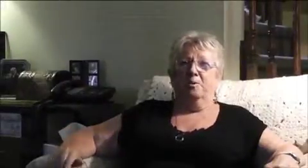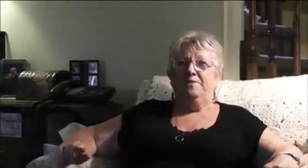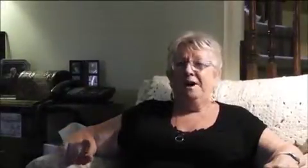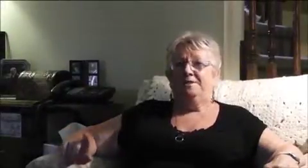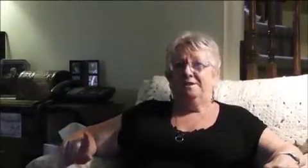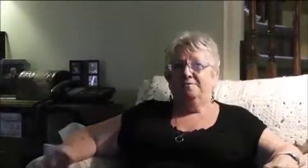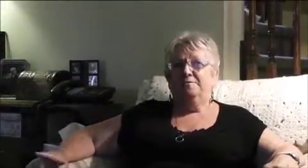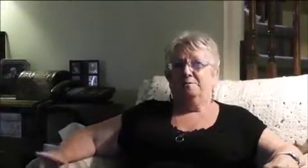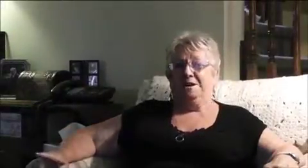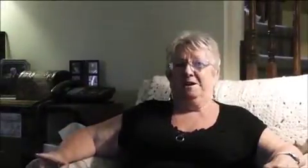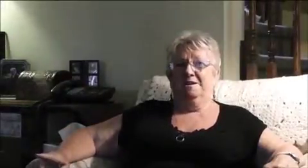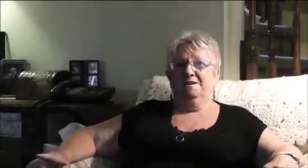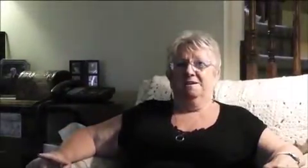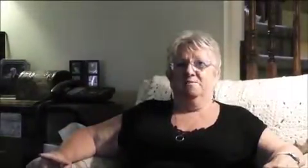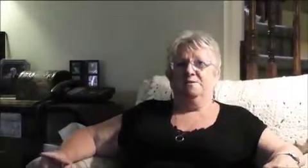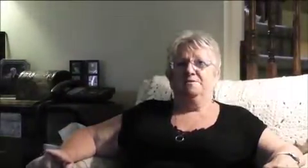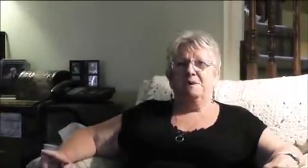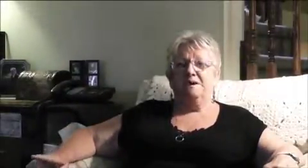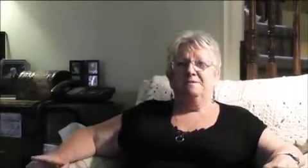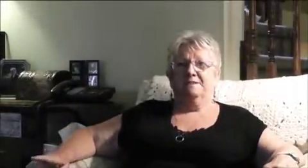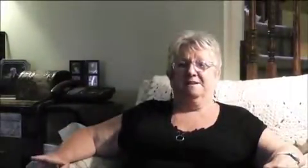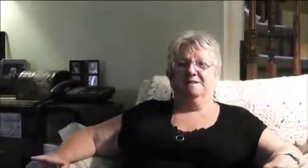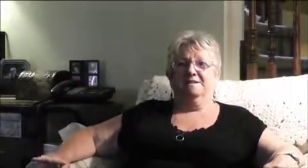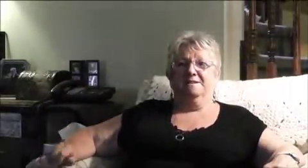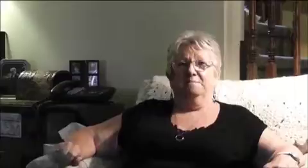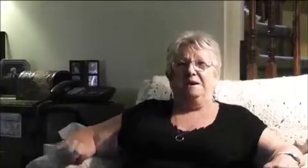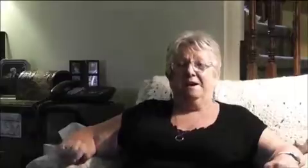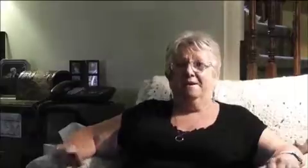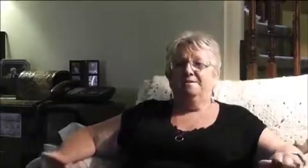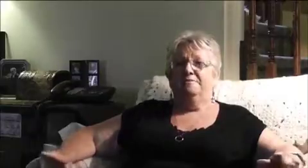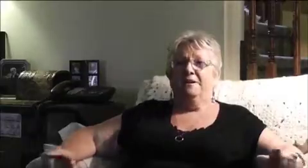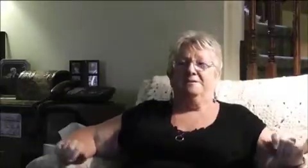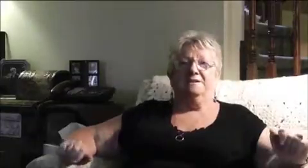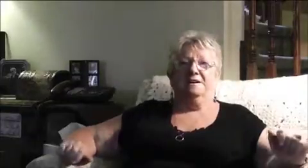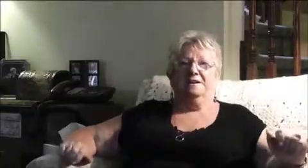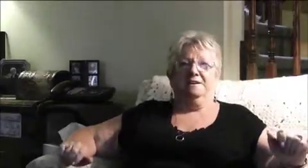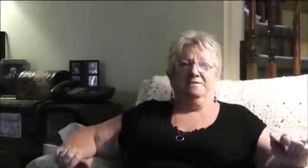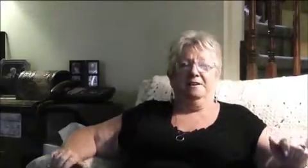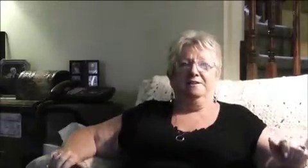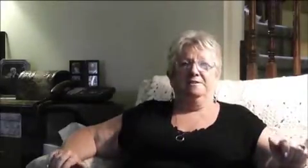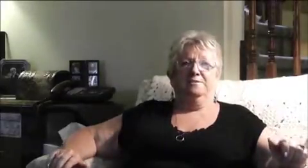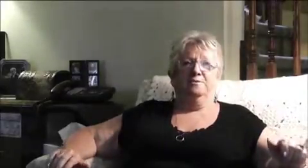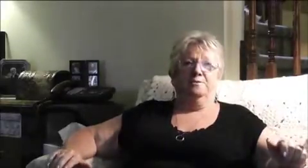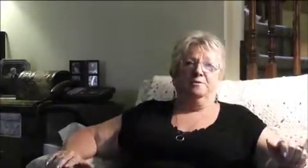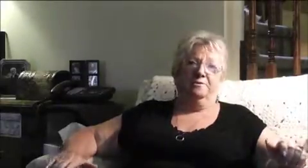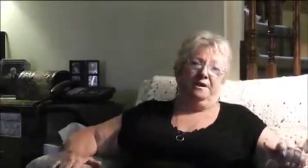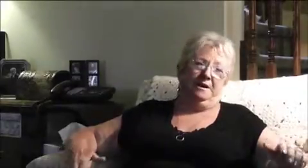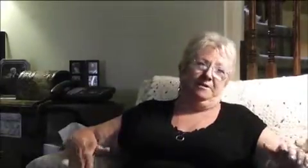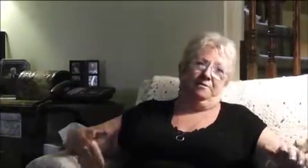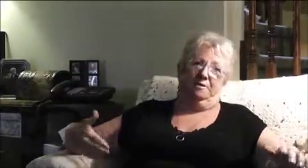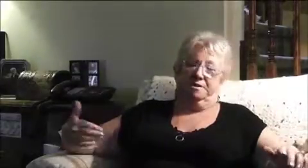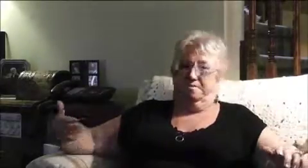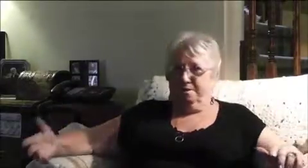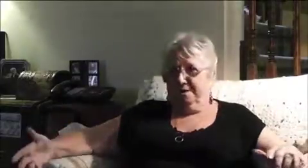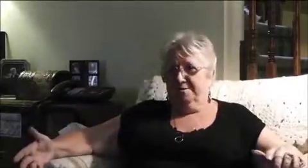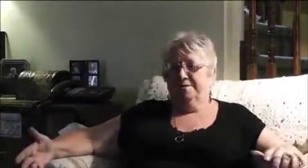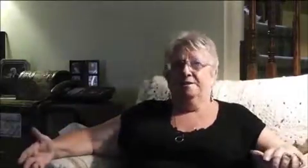Now, what that did for me was amazing. Because of the fact that I had anxiety disorder and